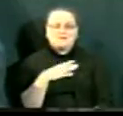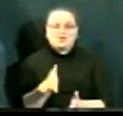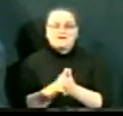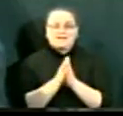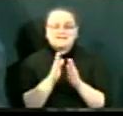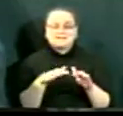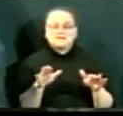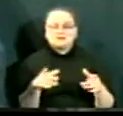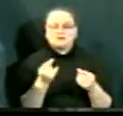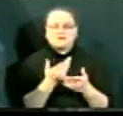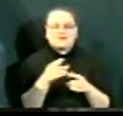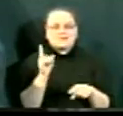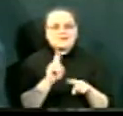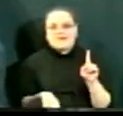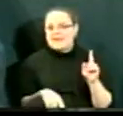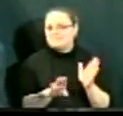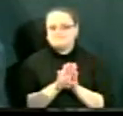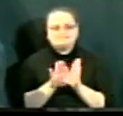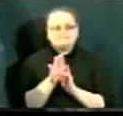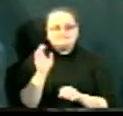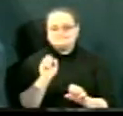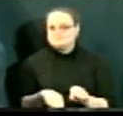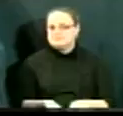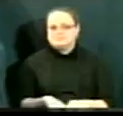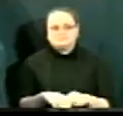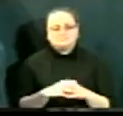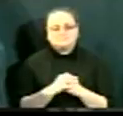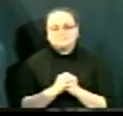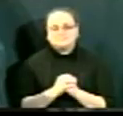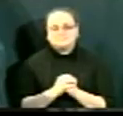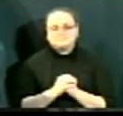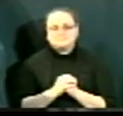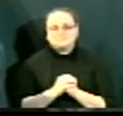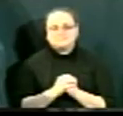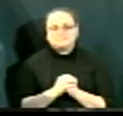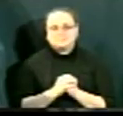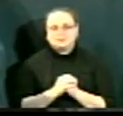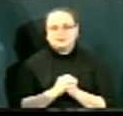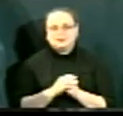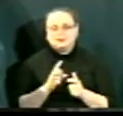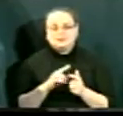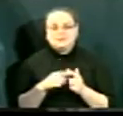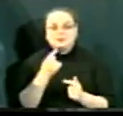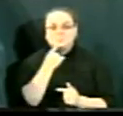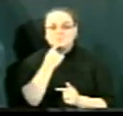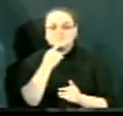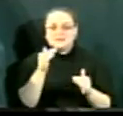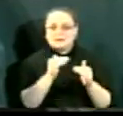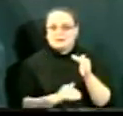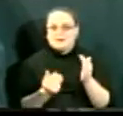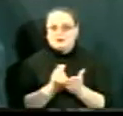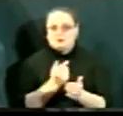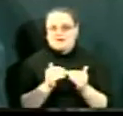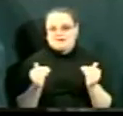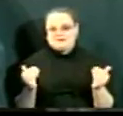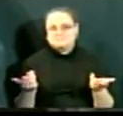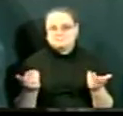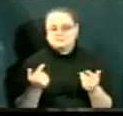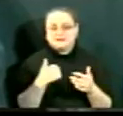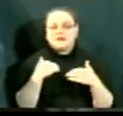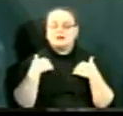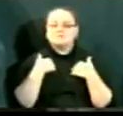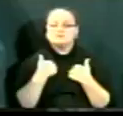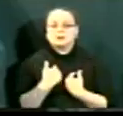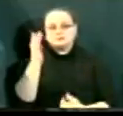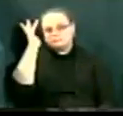asking children to do things they are developmentally not able to do, and then we say they're below grade level. I'm tired